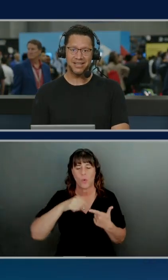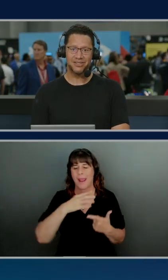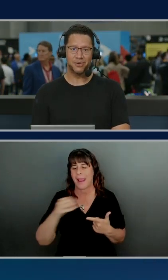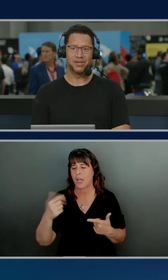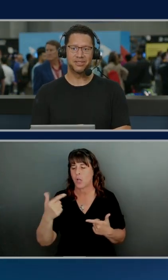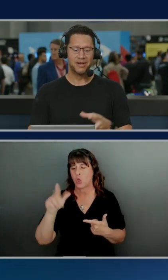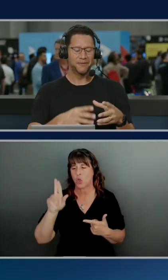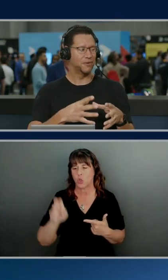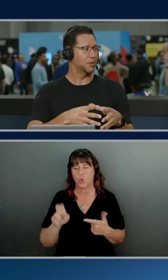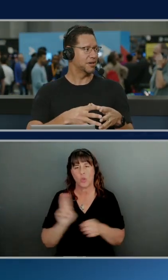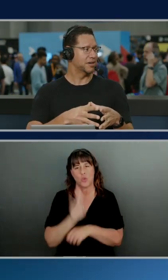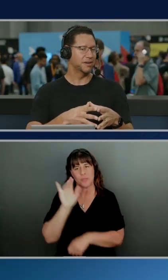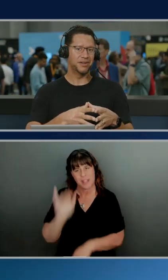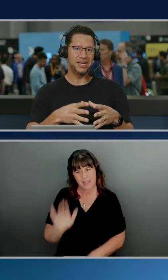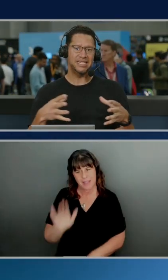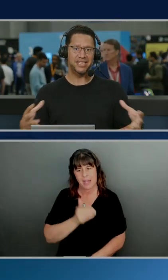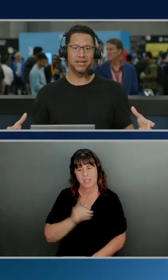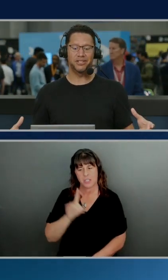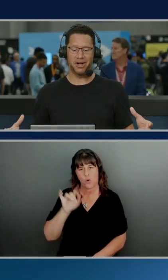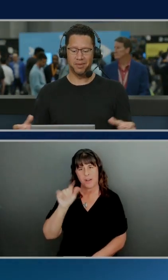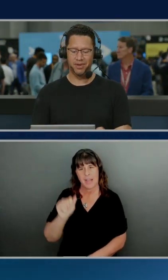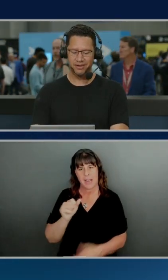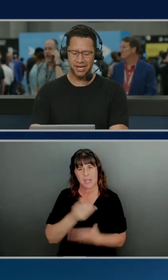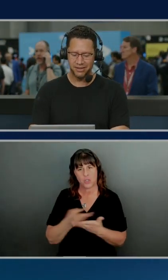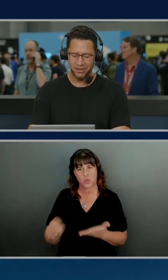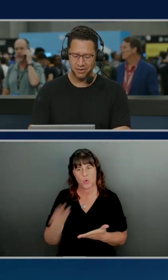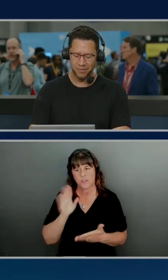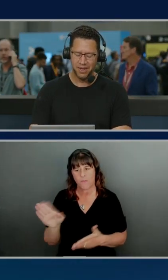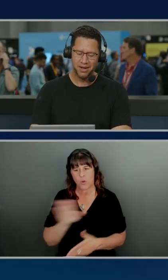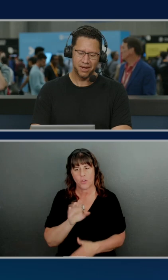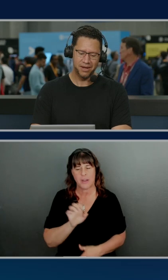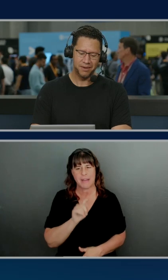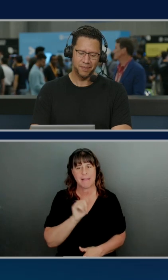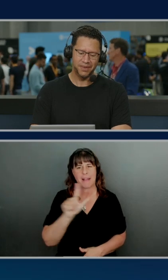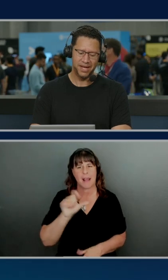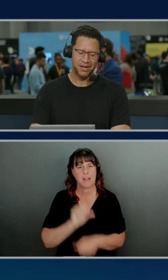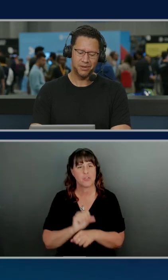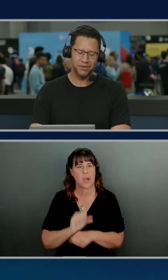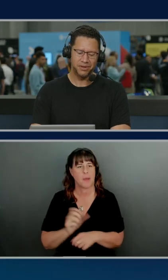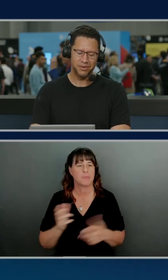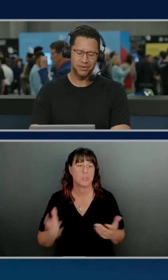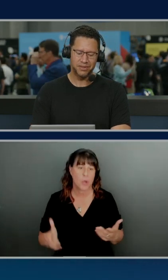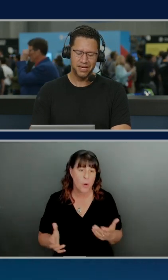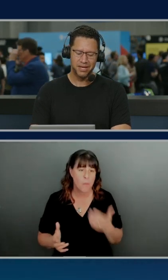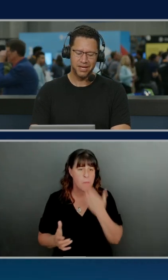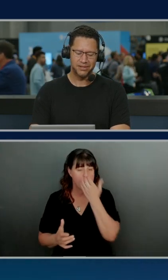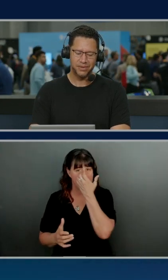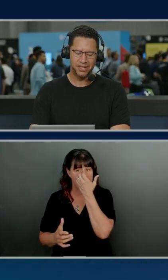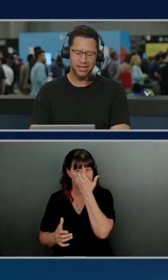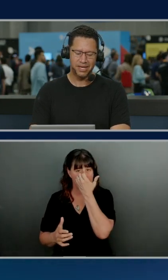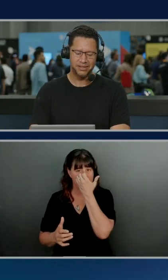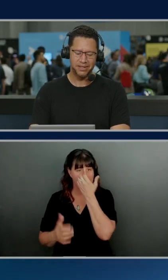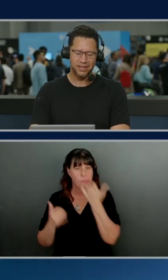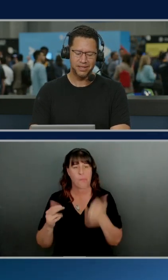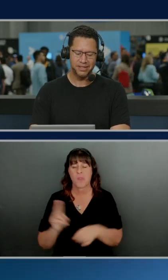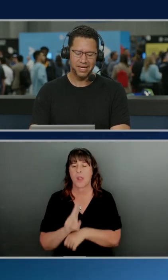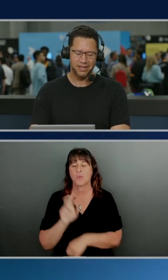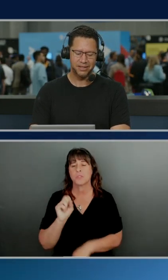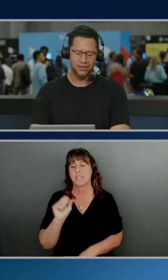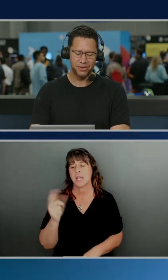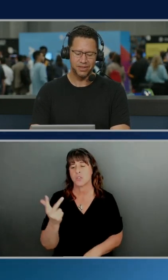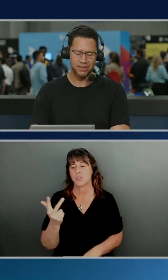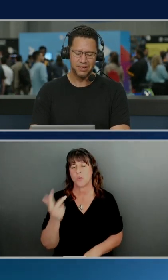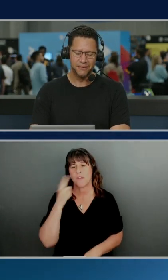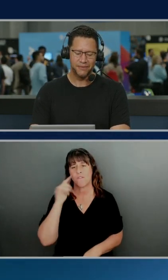the data source for their ETL job, right? So now use S3 as the